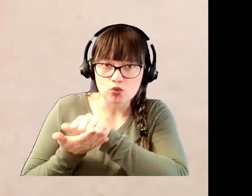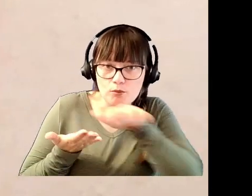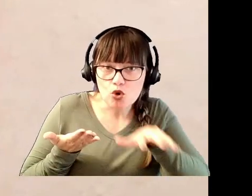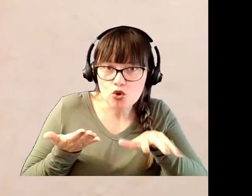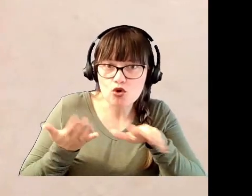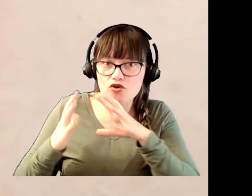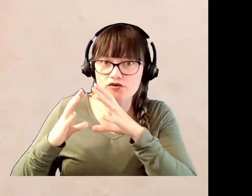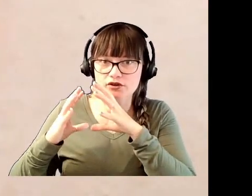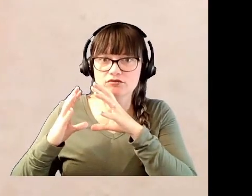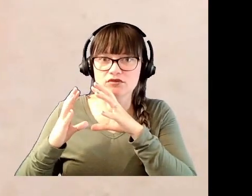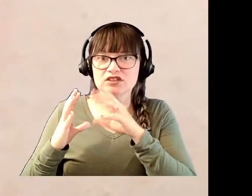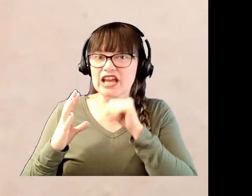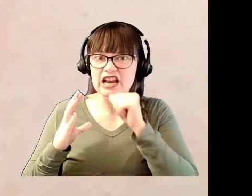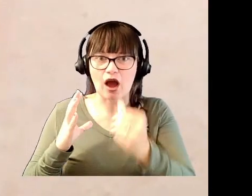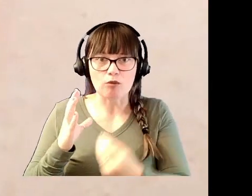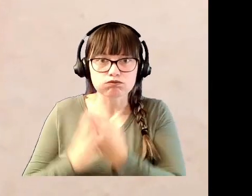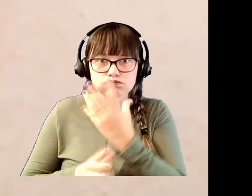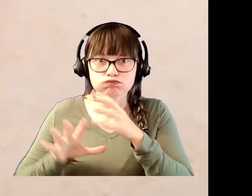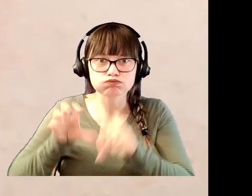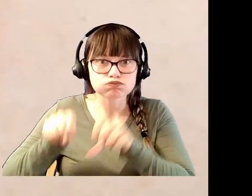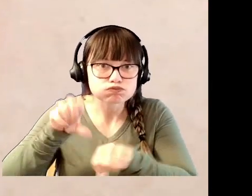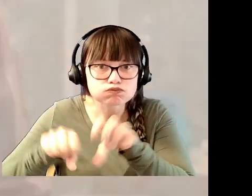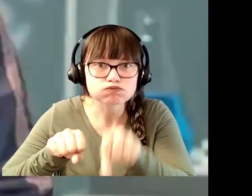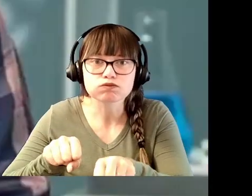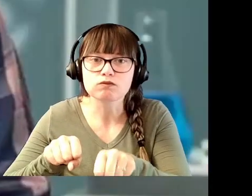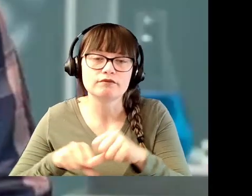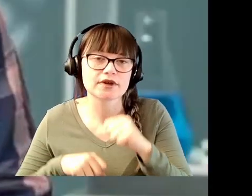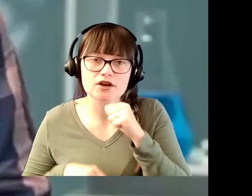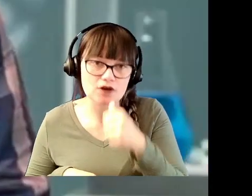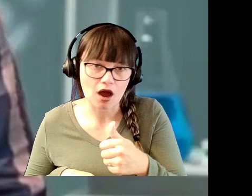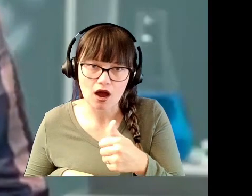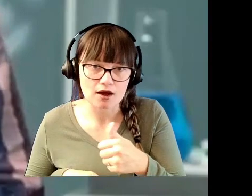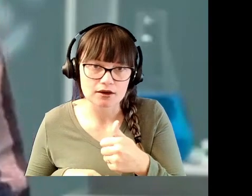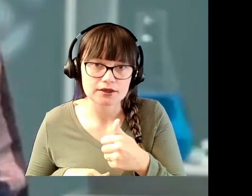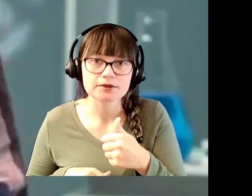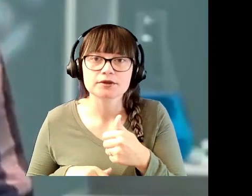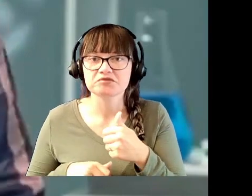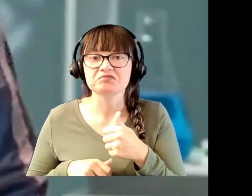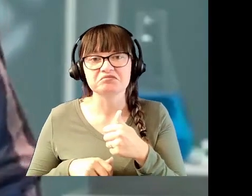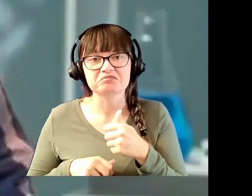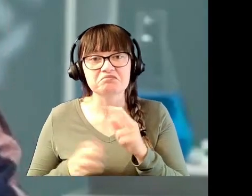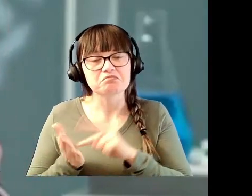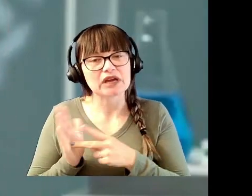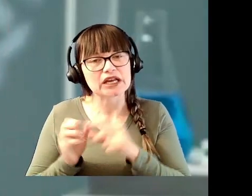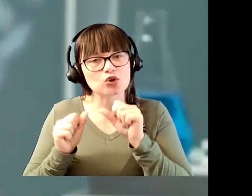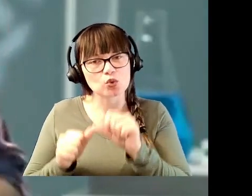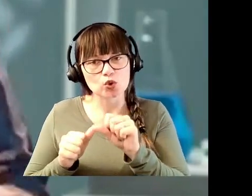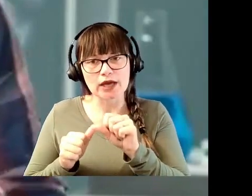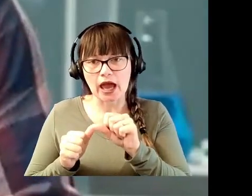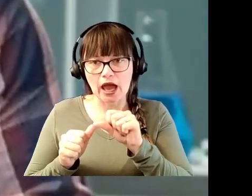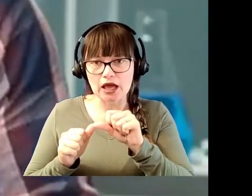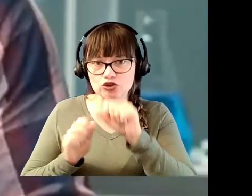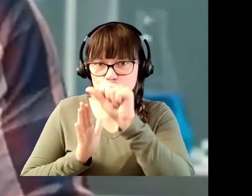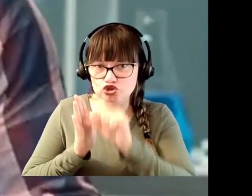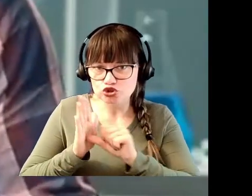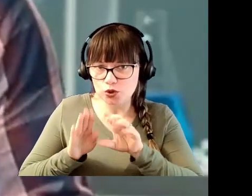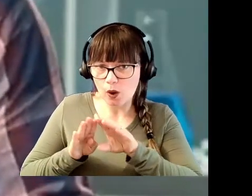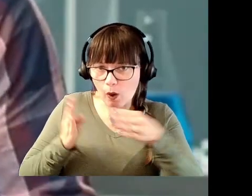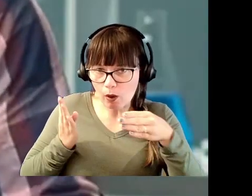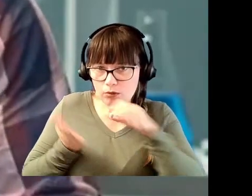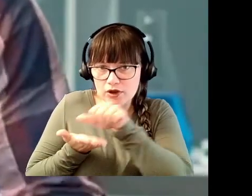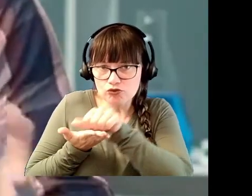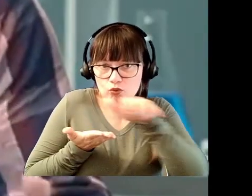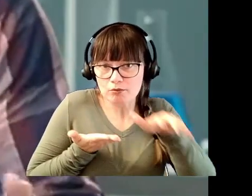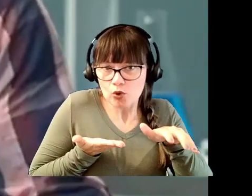It's not growing rapidly, it's not spreading rapidly. And so you can go in there and get rid of it and basically remove